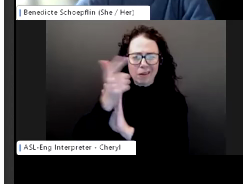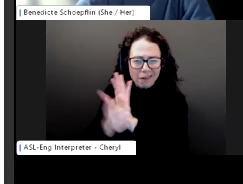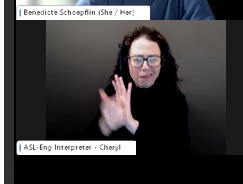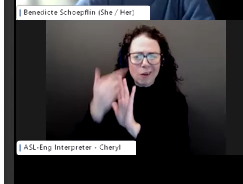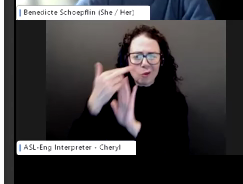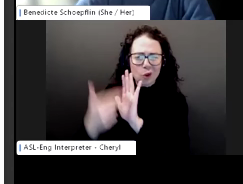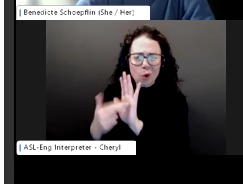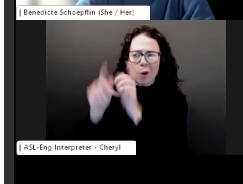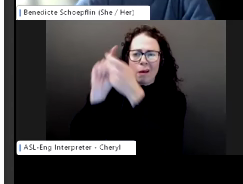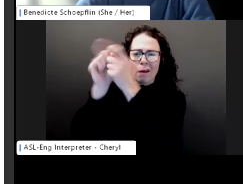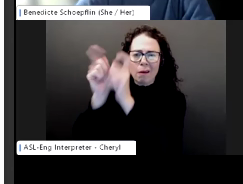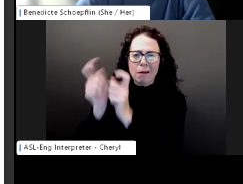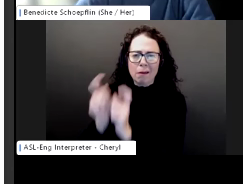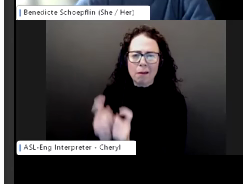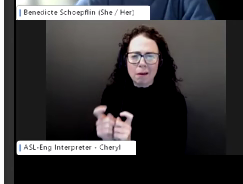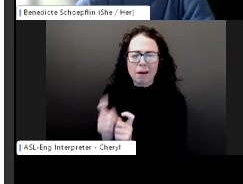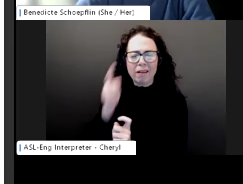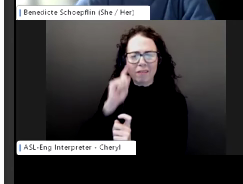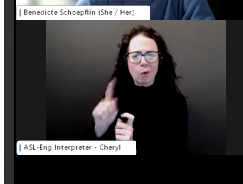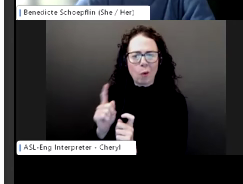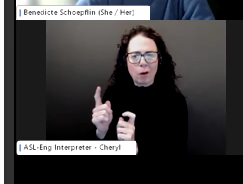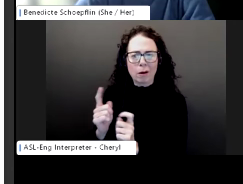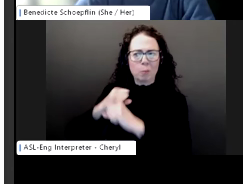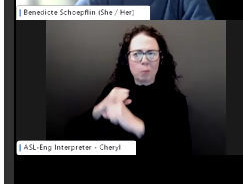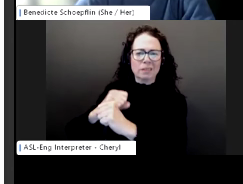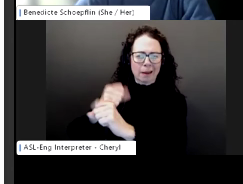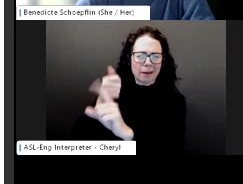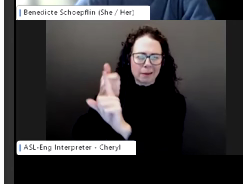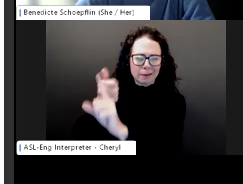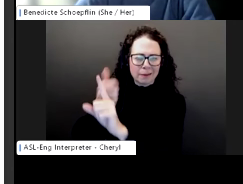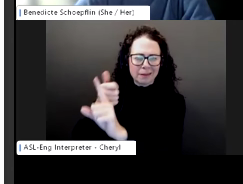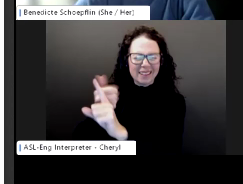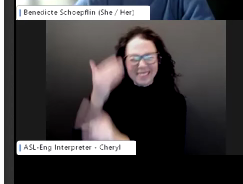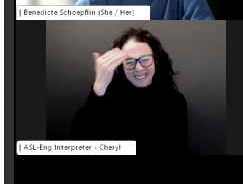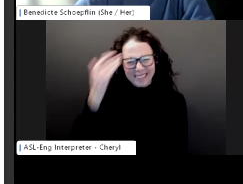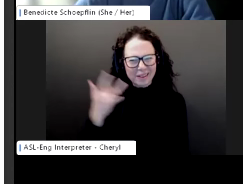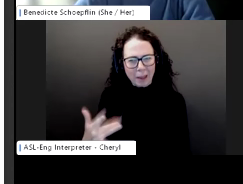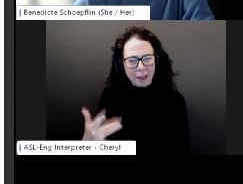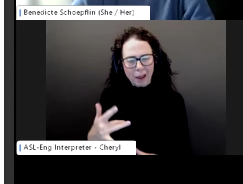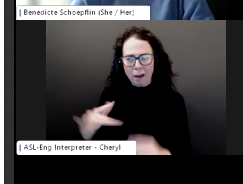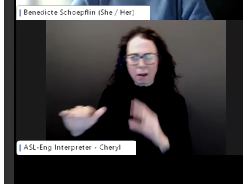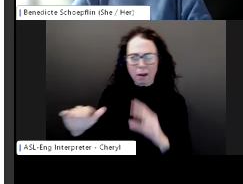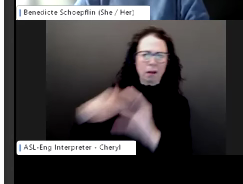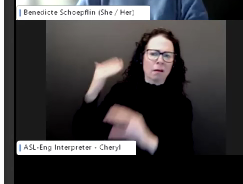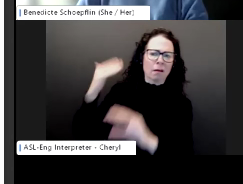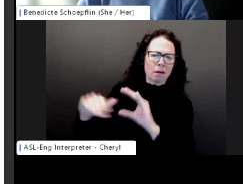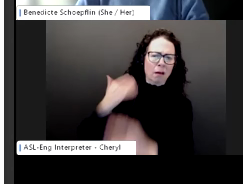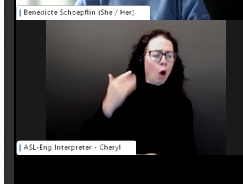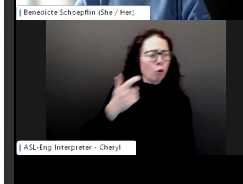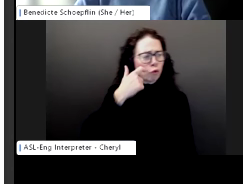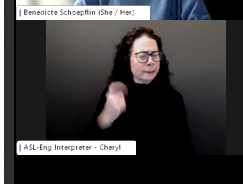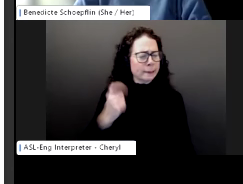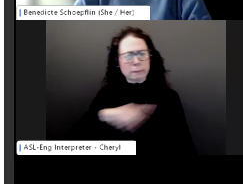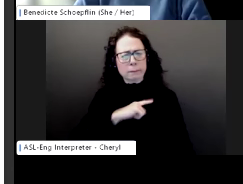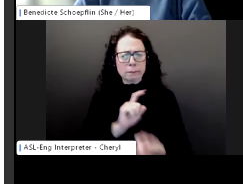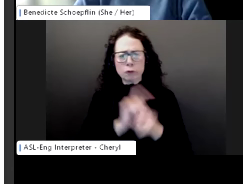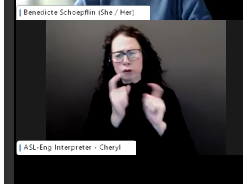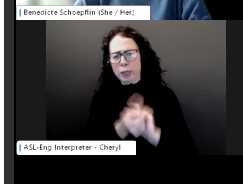literally nobody reads the terms of service and all of these updated terms of service that we're getting in our inboxes on a daily basis.